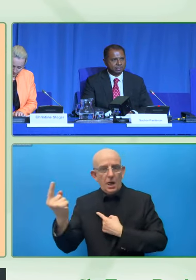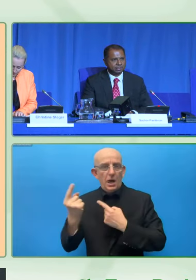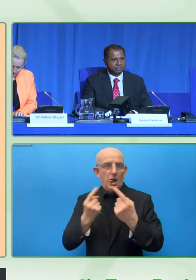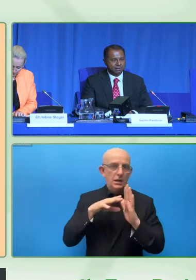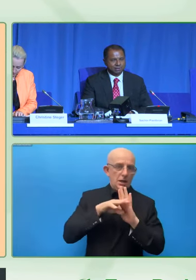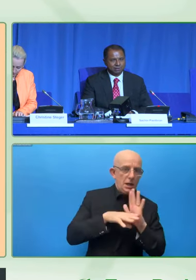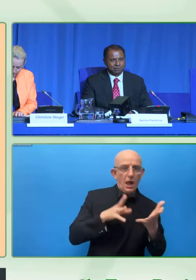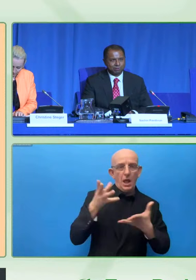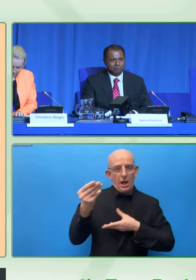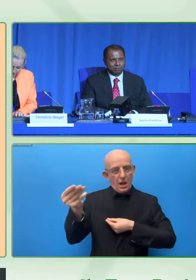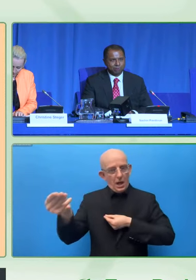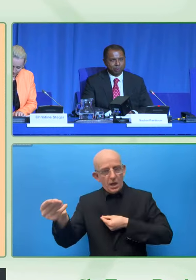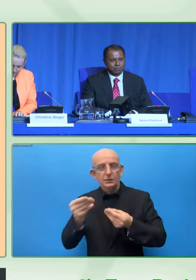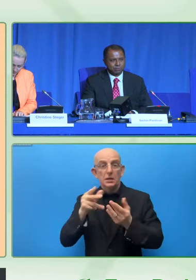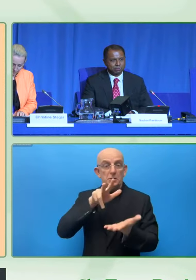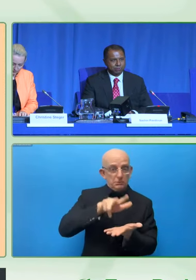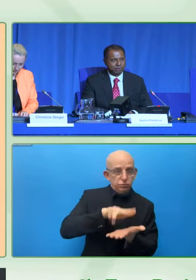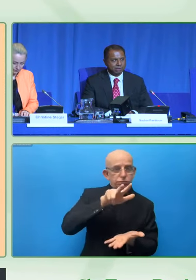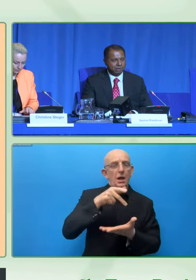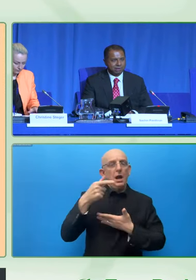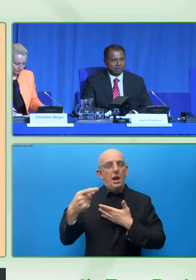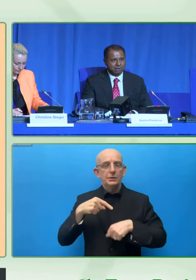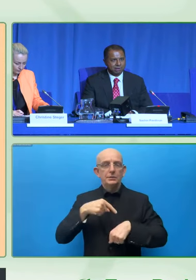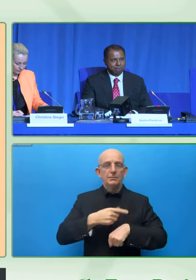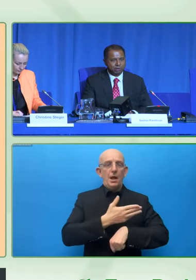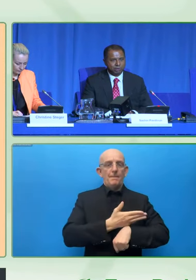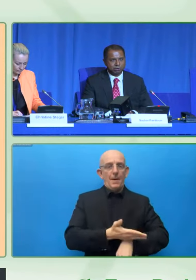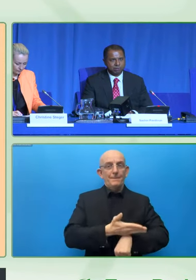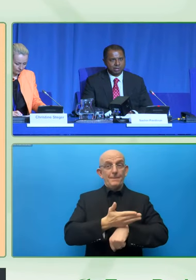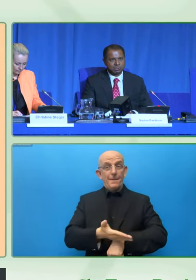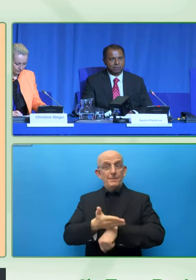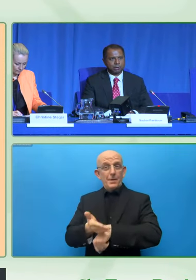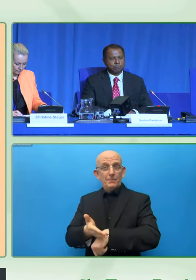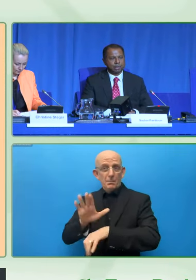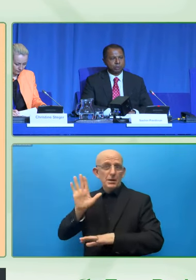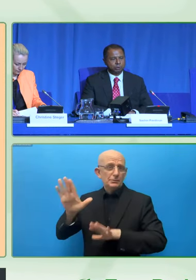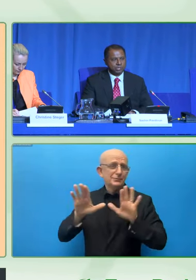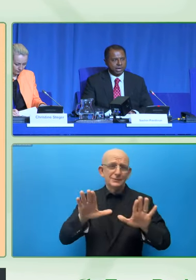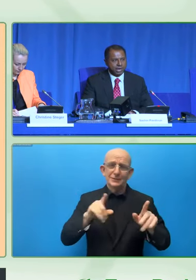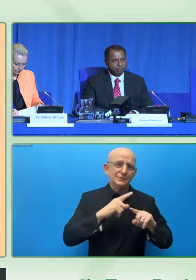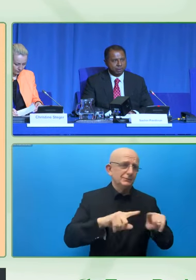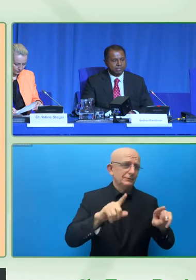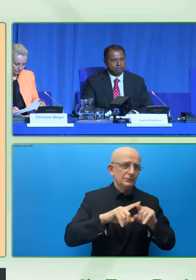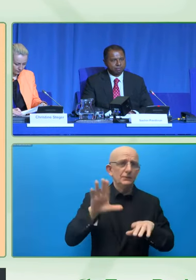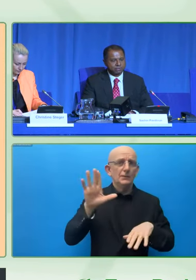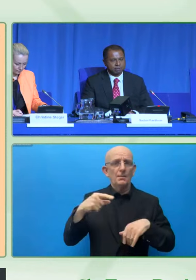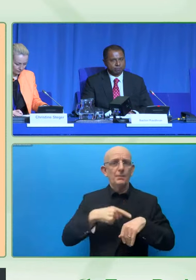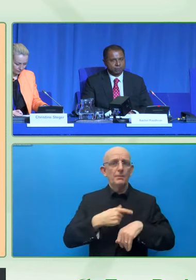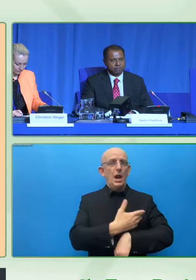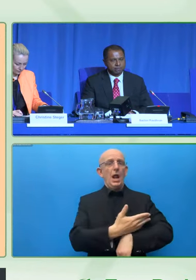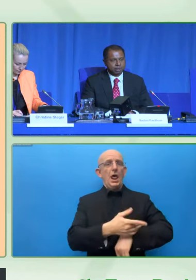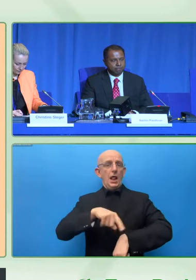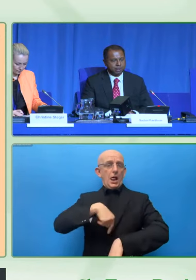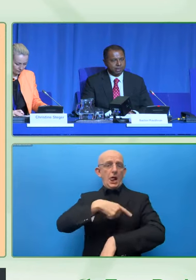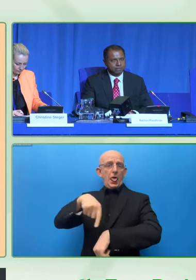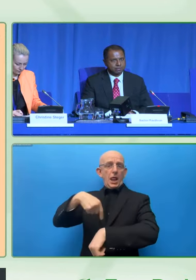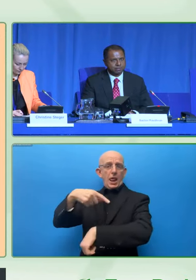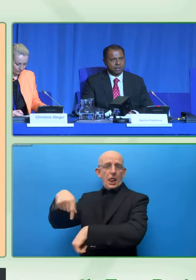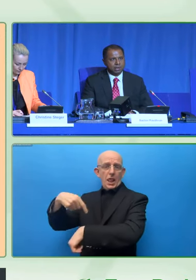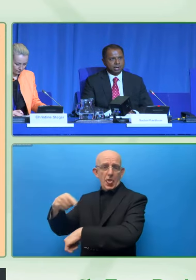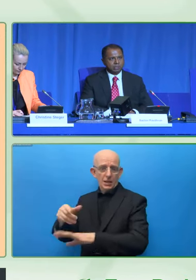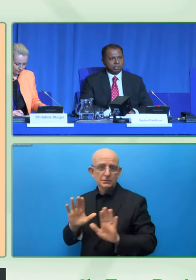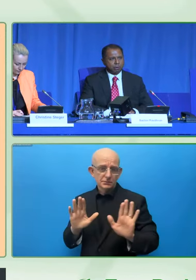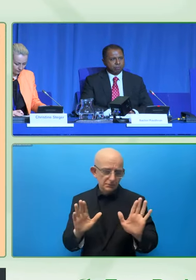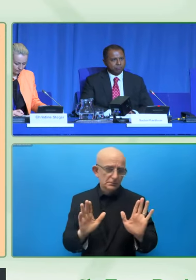ICT, those could give a huge, there could be a huge gap in some of this enforcement